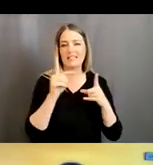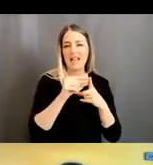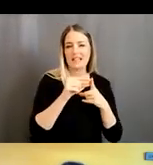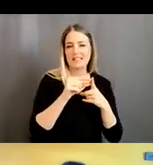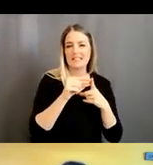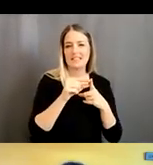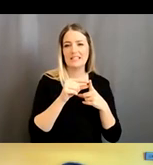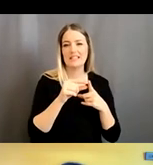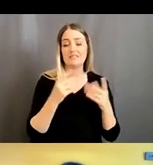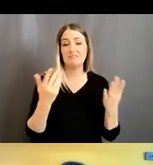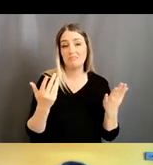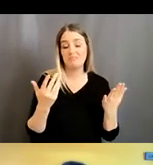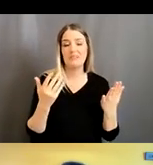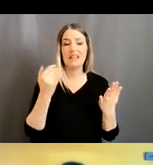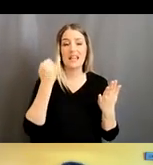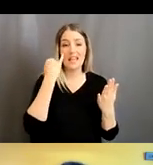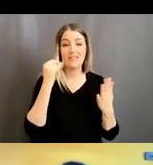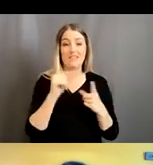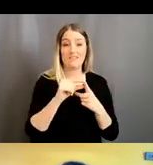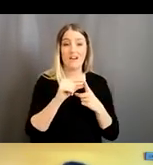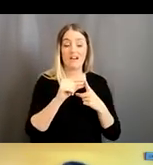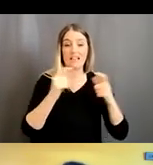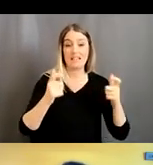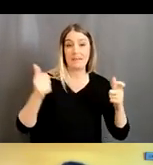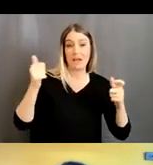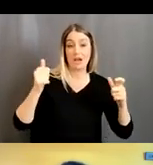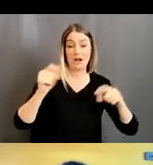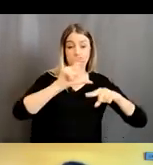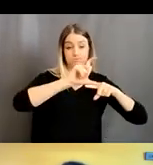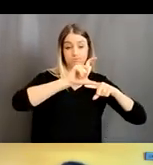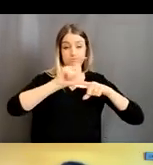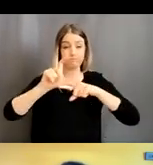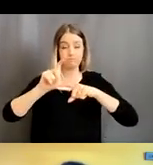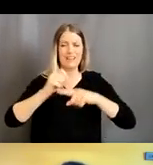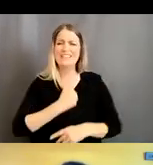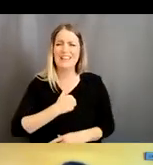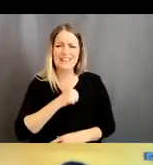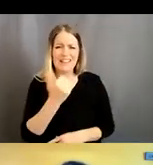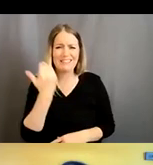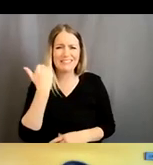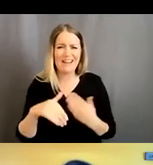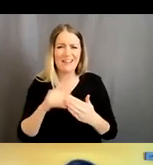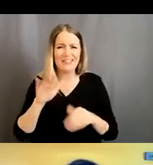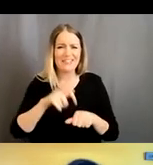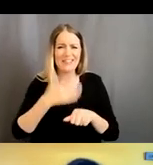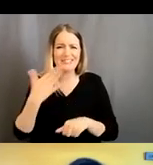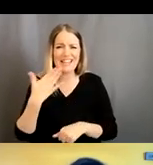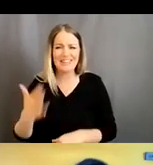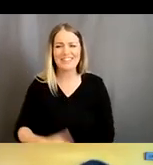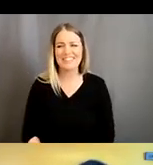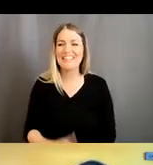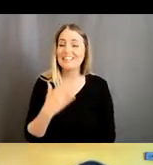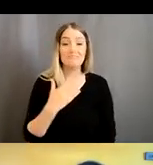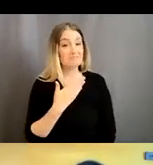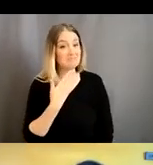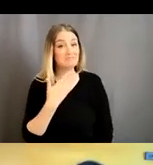at least if the font's bigger, it's easier. Sorry, I'm not going to take up all your time. Thank you. Thank you for doing